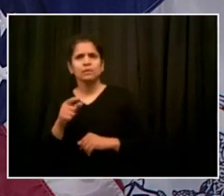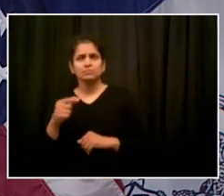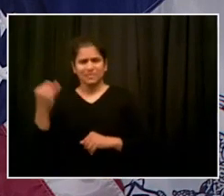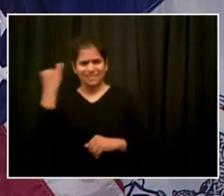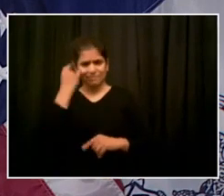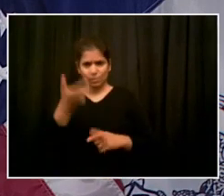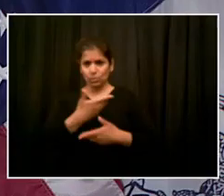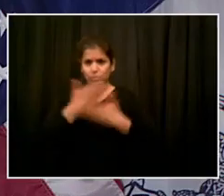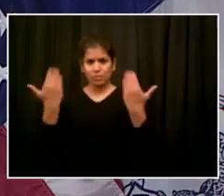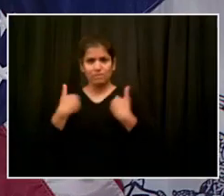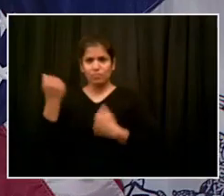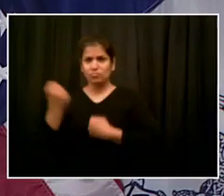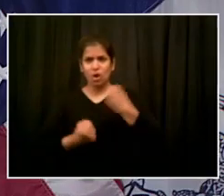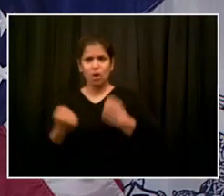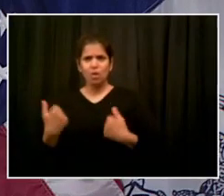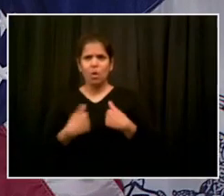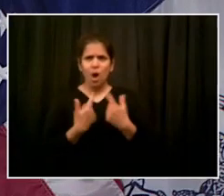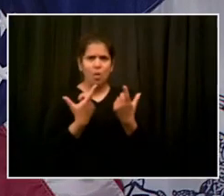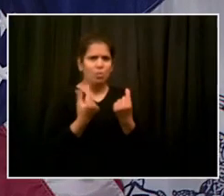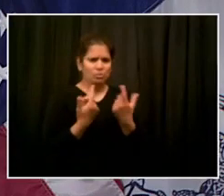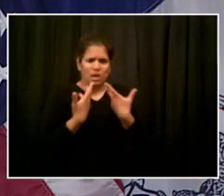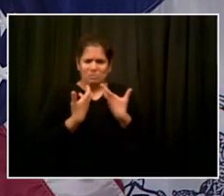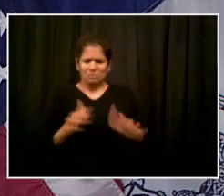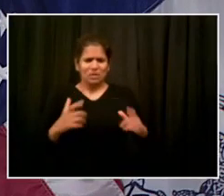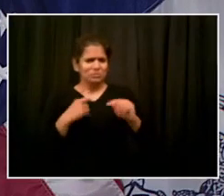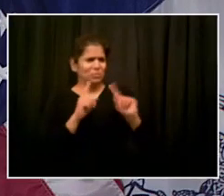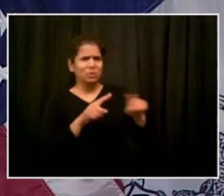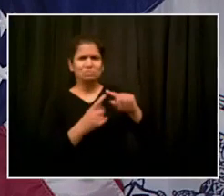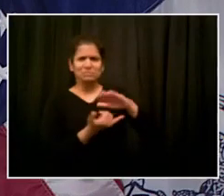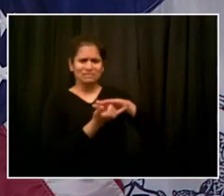Matt, the answer is reality.